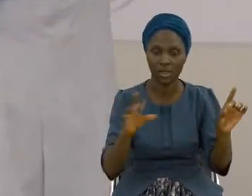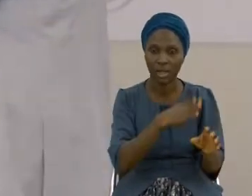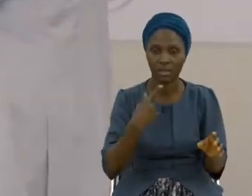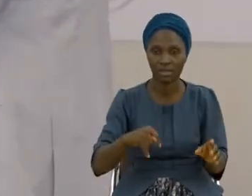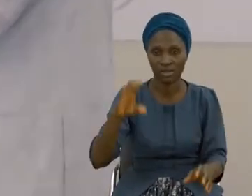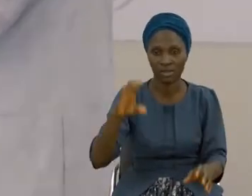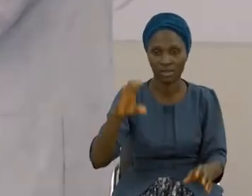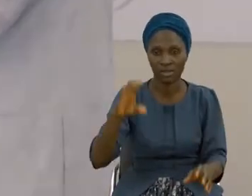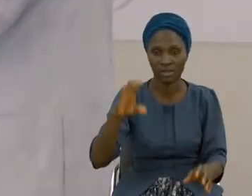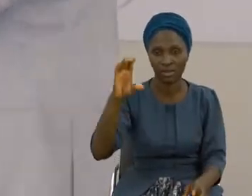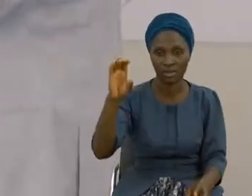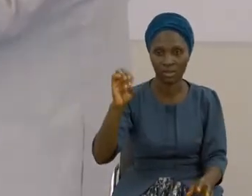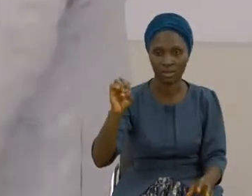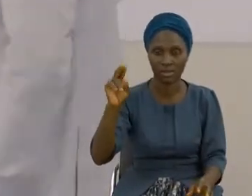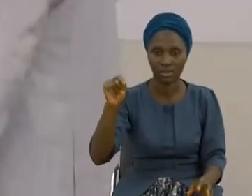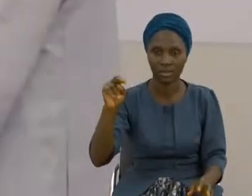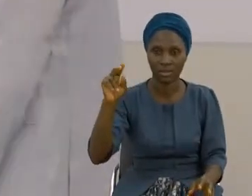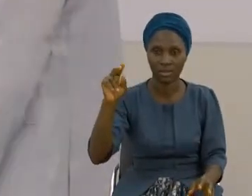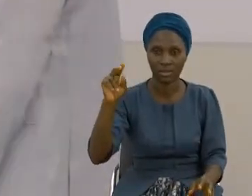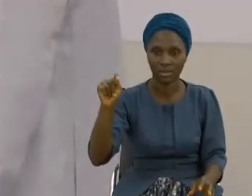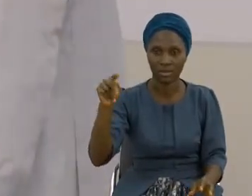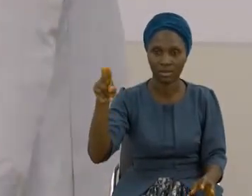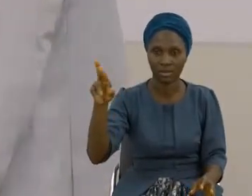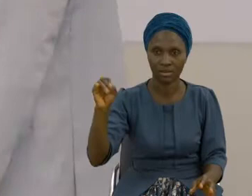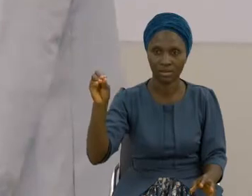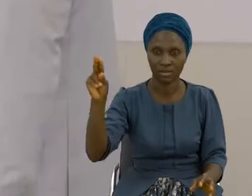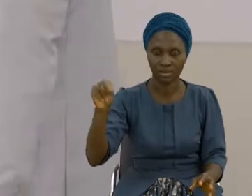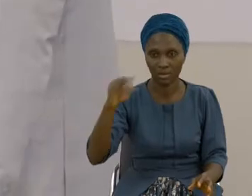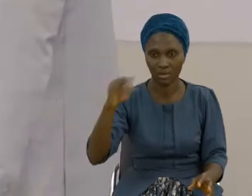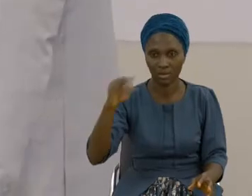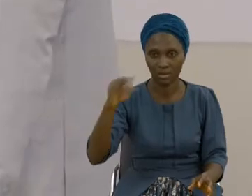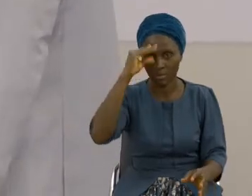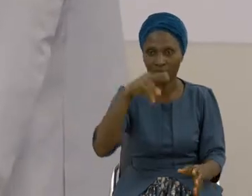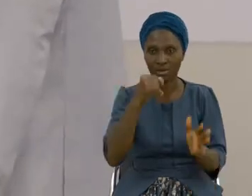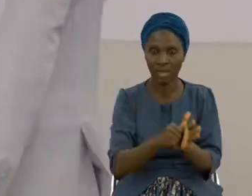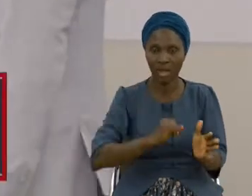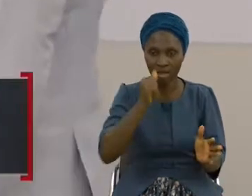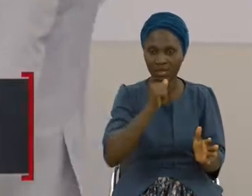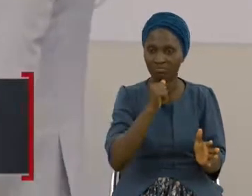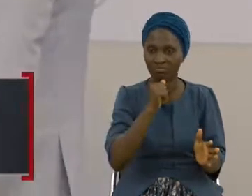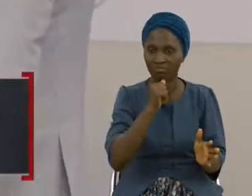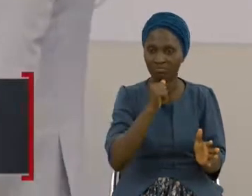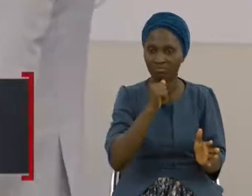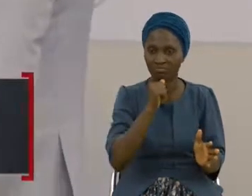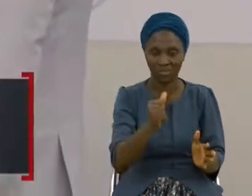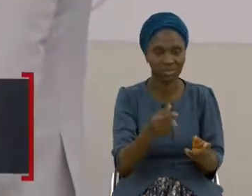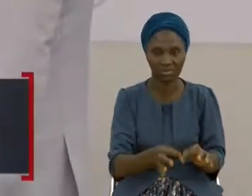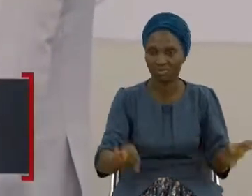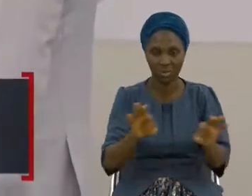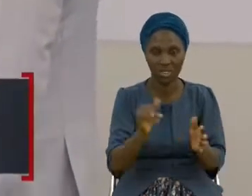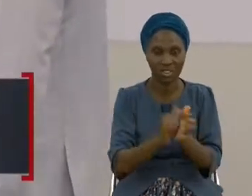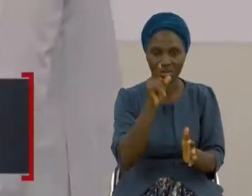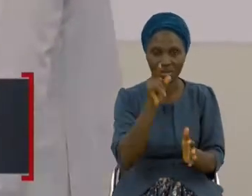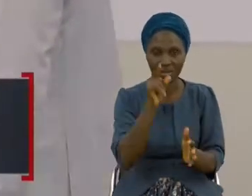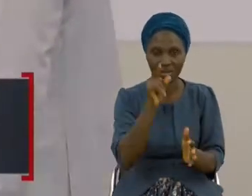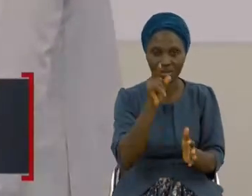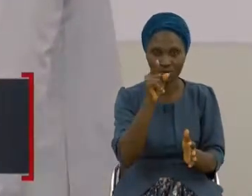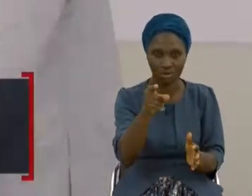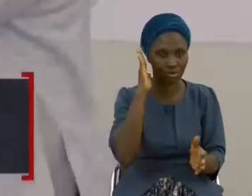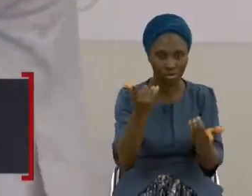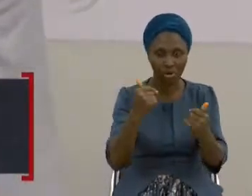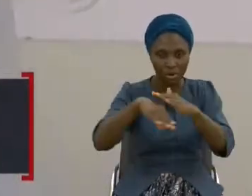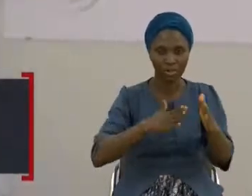worthy that thou should has come under my roof speak the words